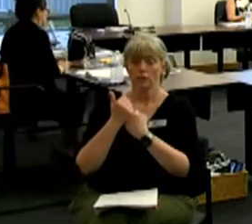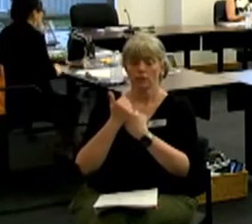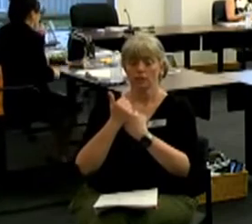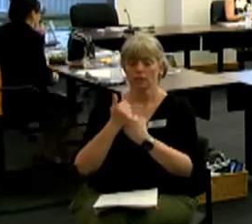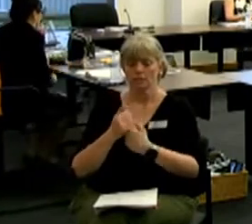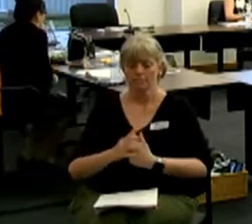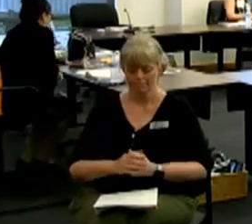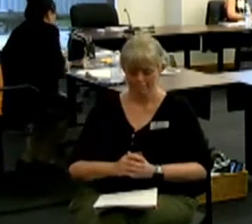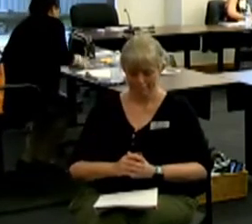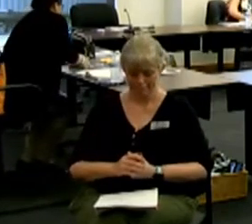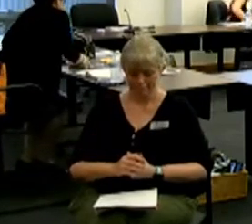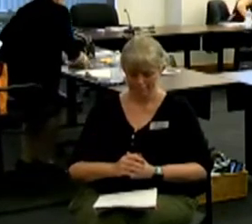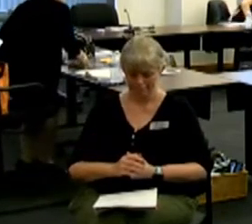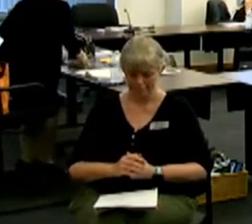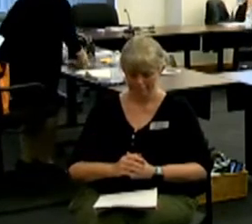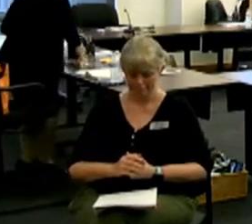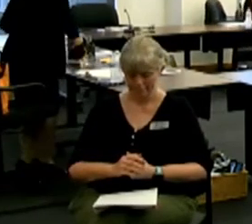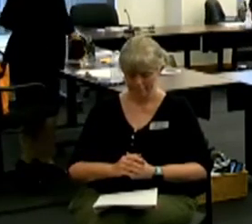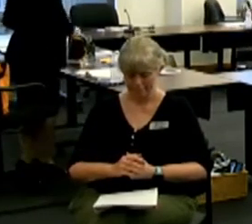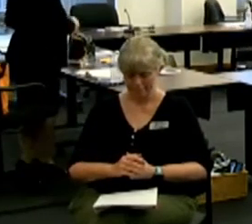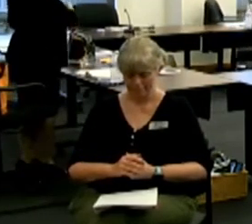do it.